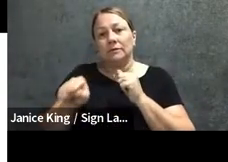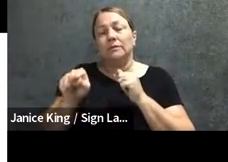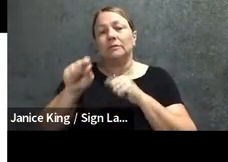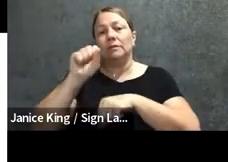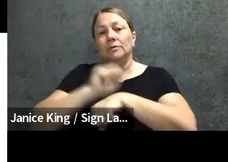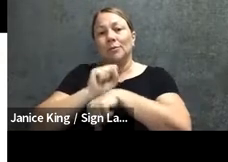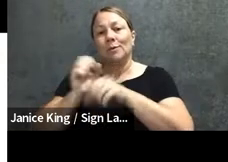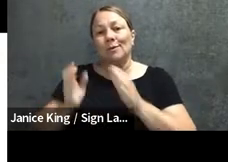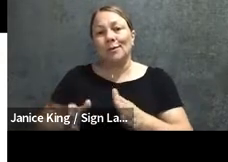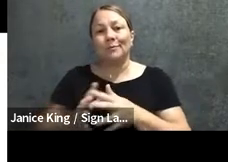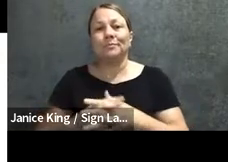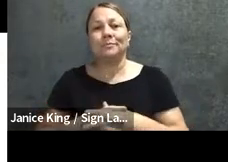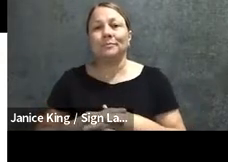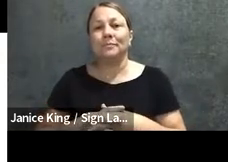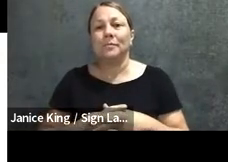Next.